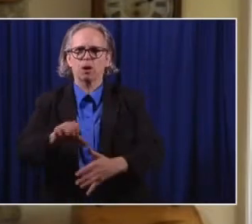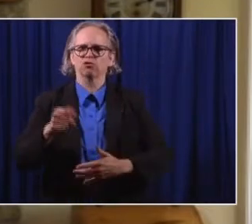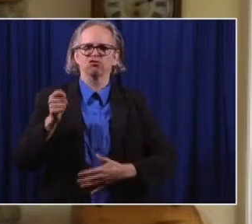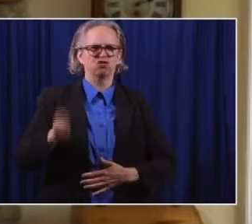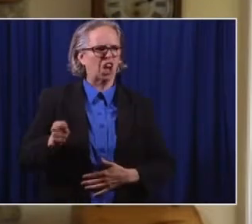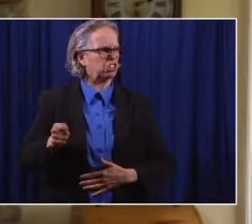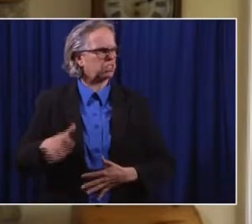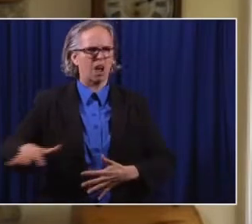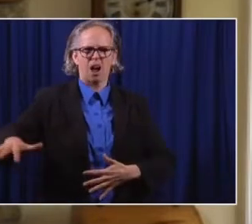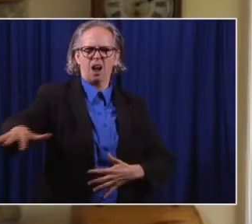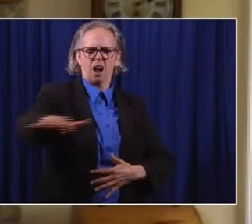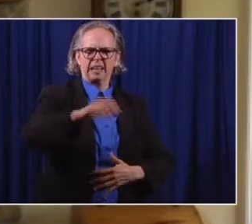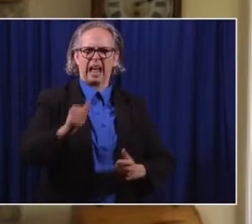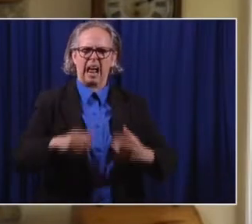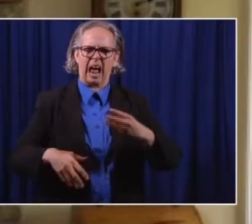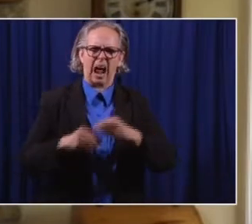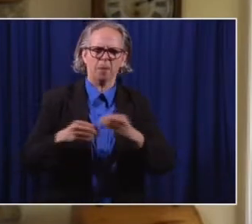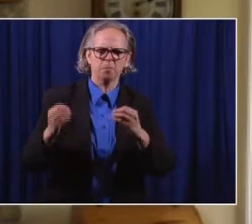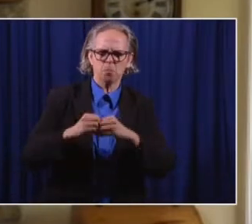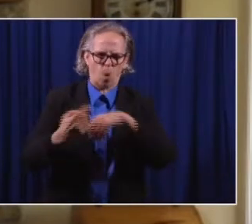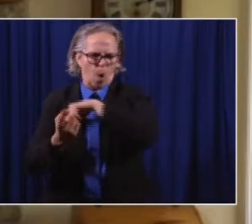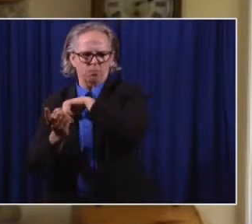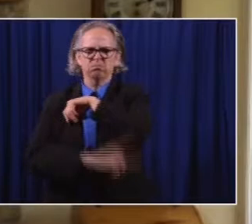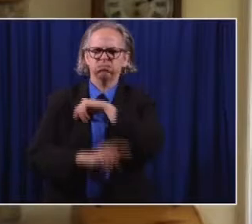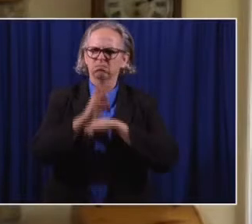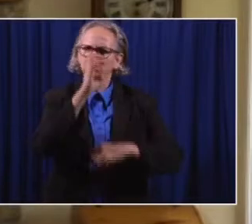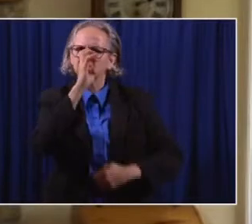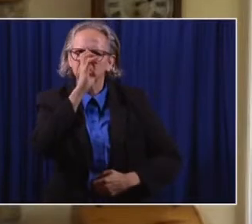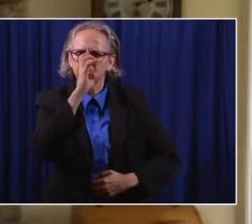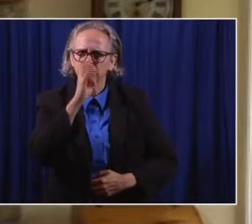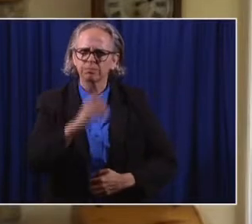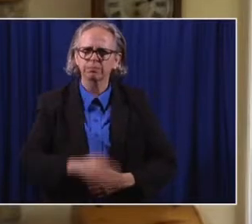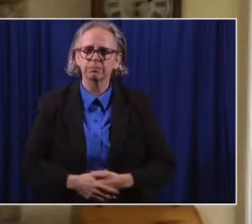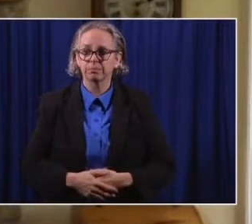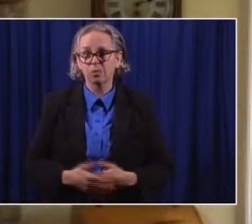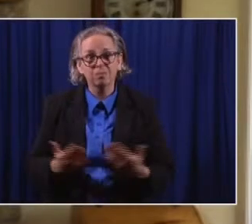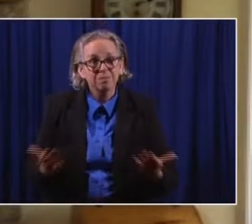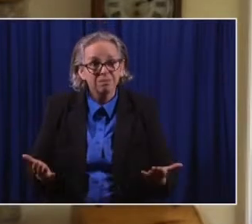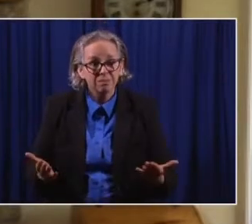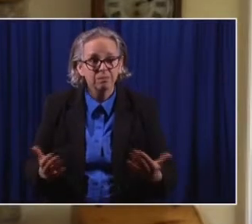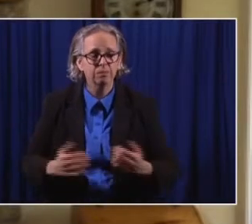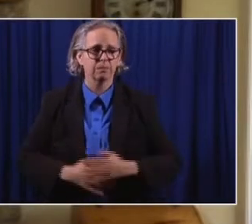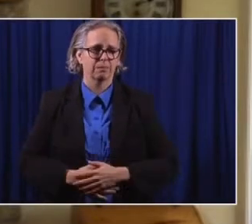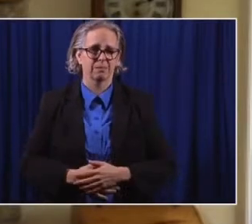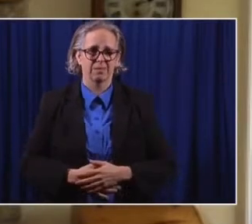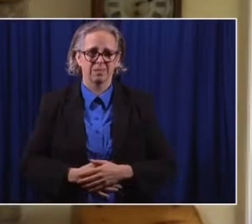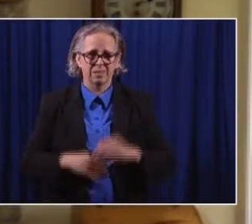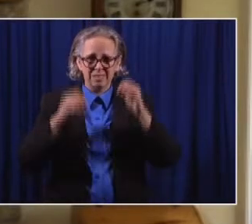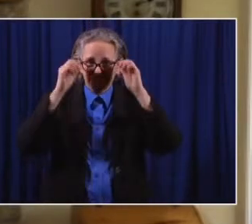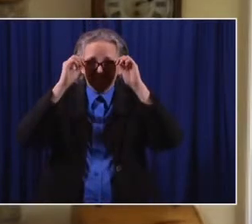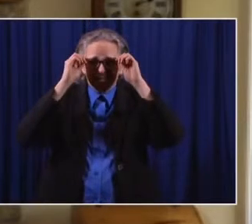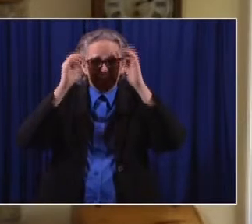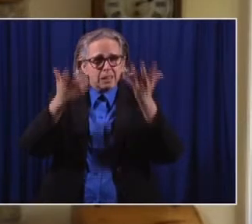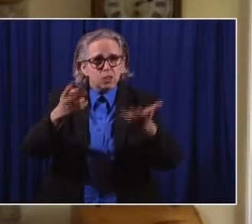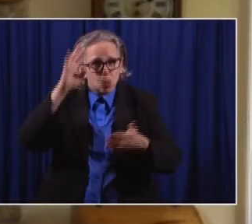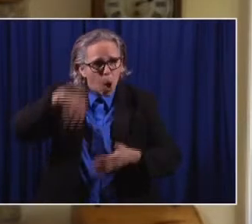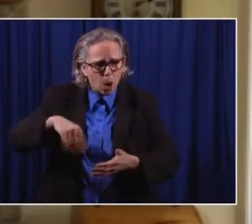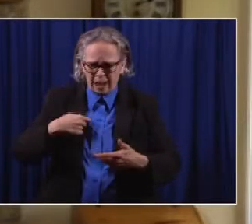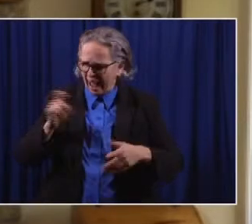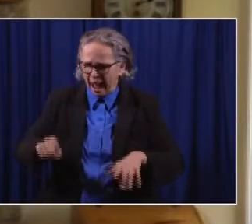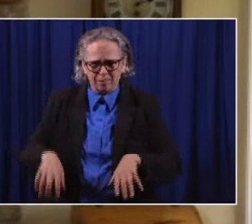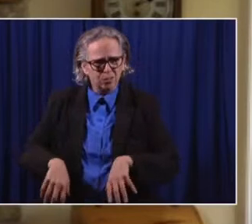We have an obligation as leaders of this state to take action to protect